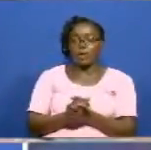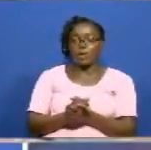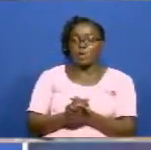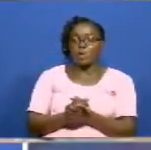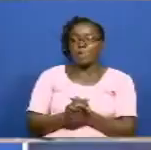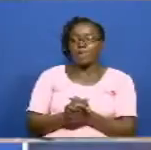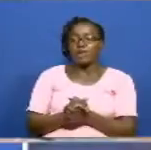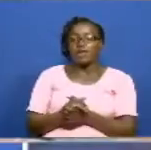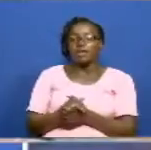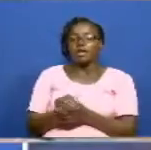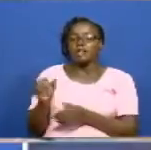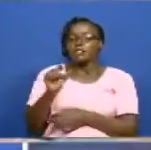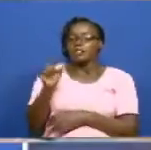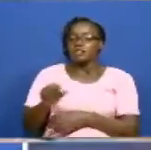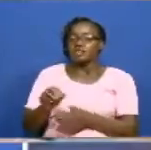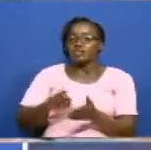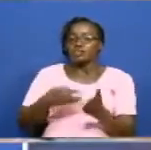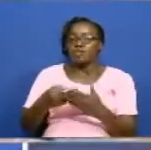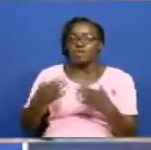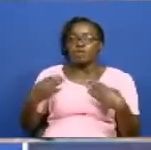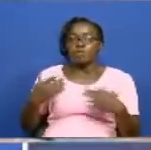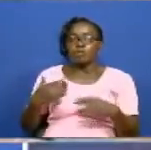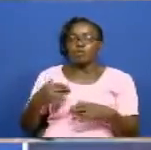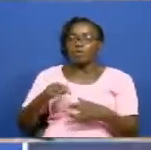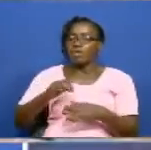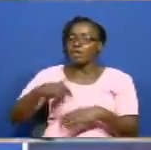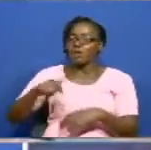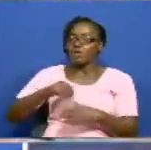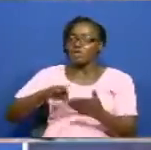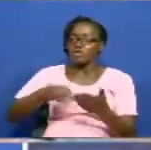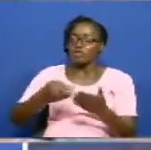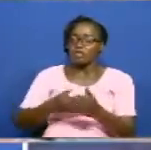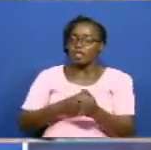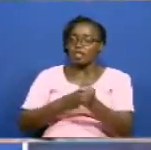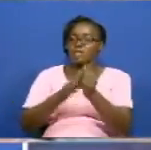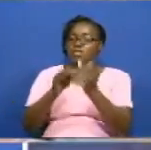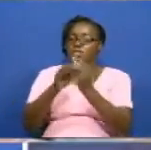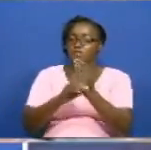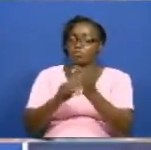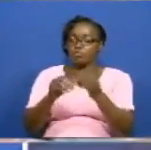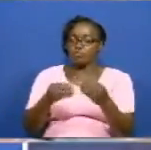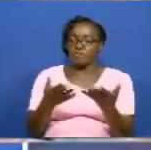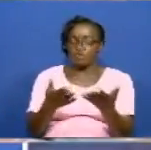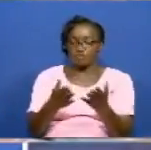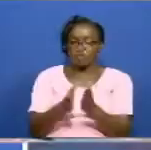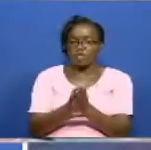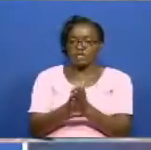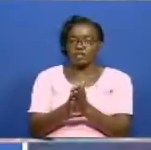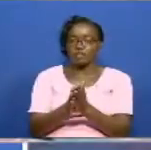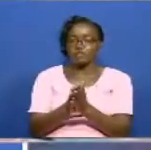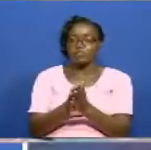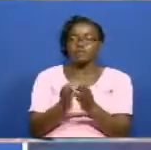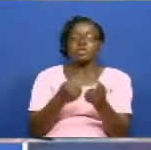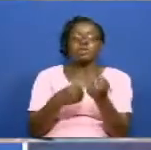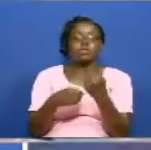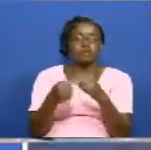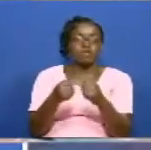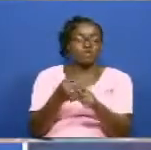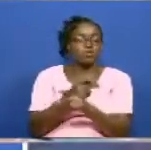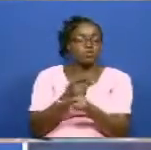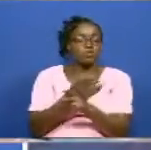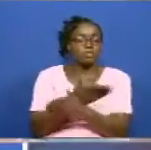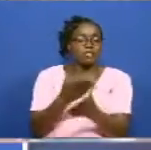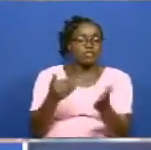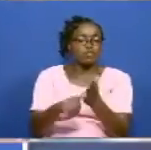also failed our people by failing to give leadership or by being proactive in preventing these recurring